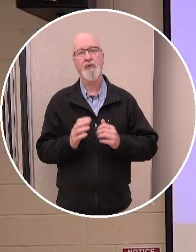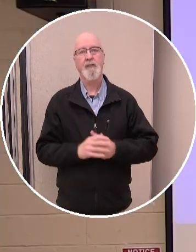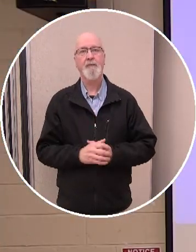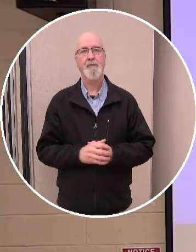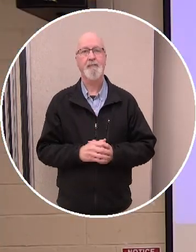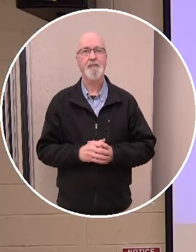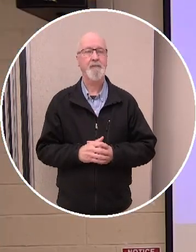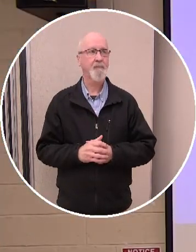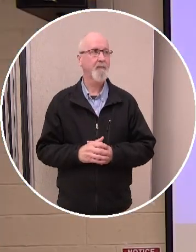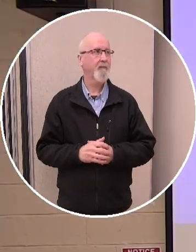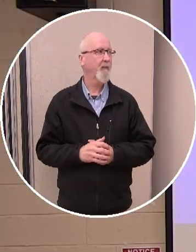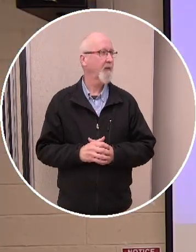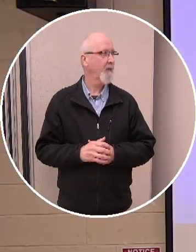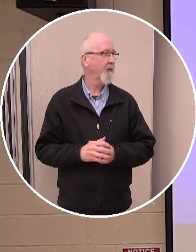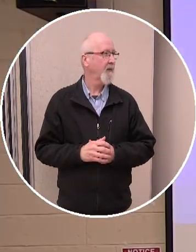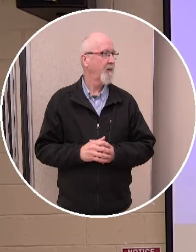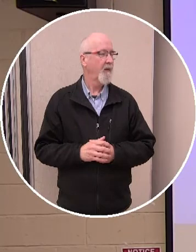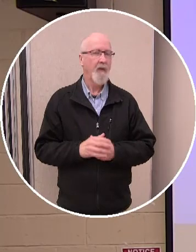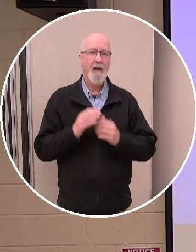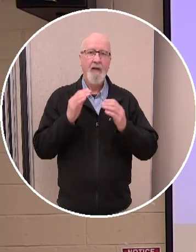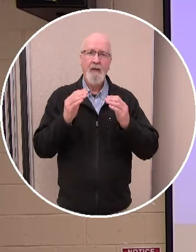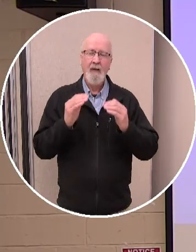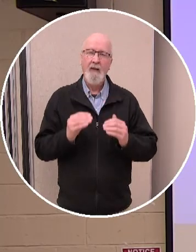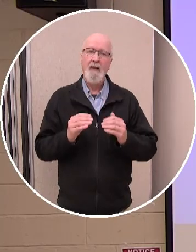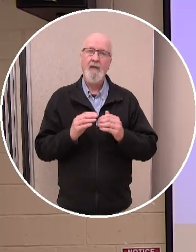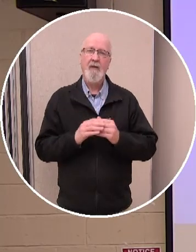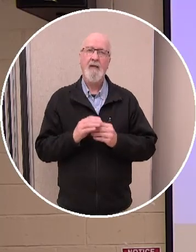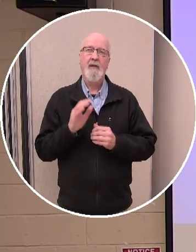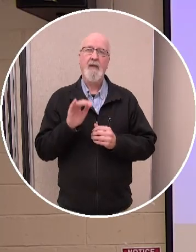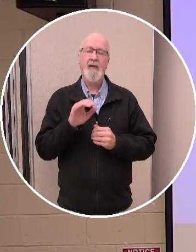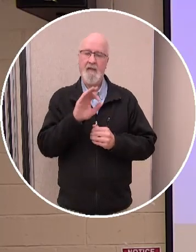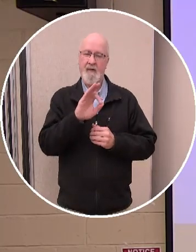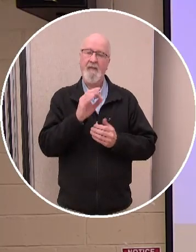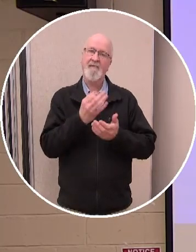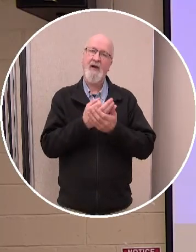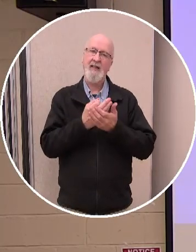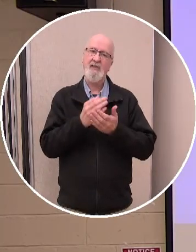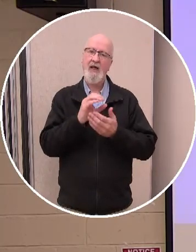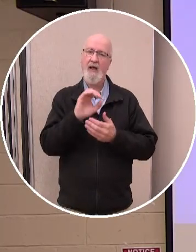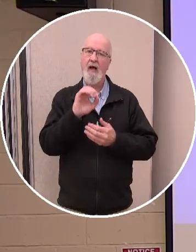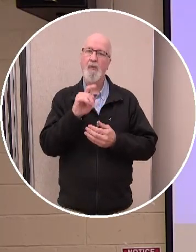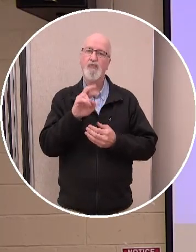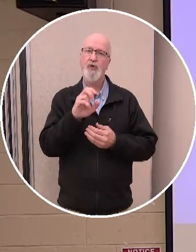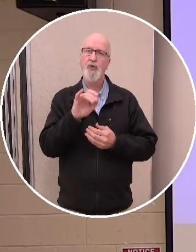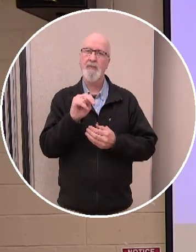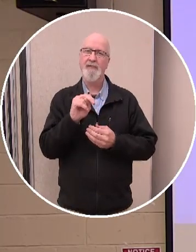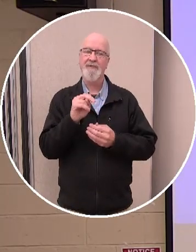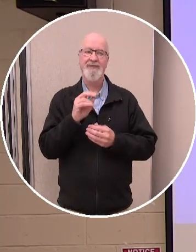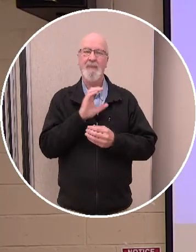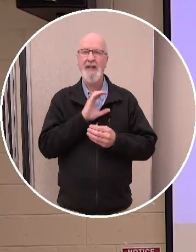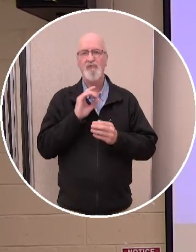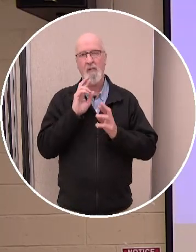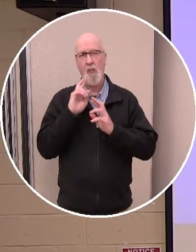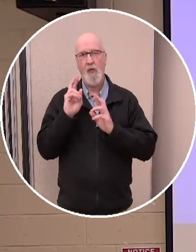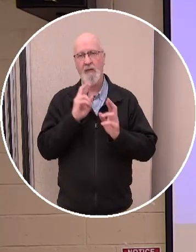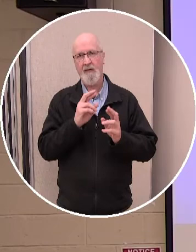Wayne. Next order of business is the Finance and Ops Committee report. Trustee